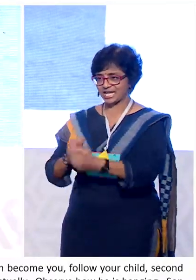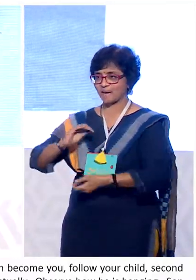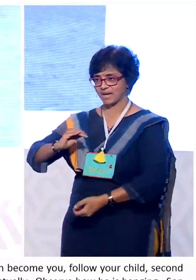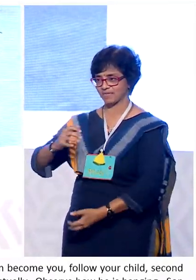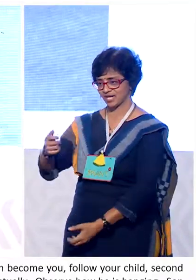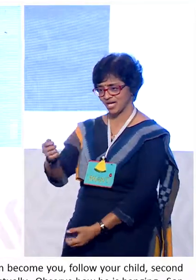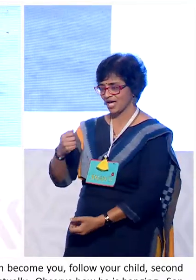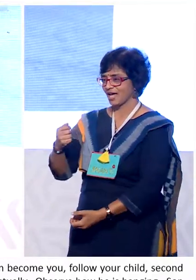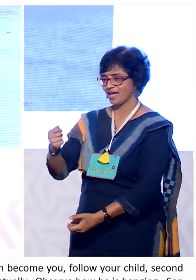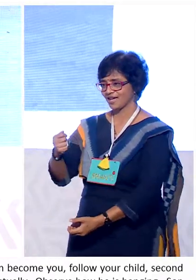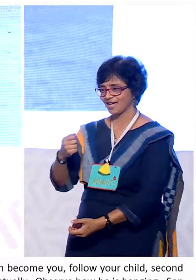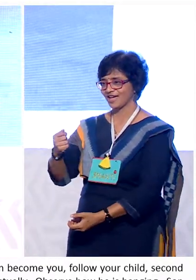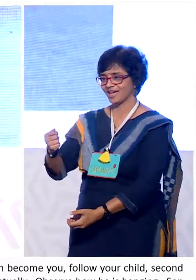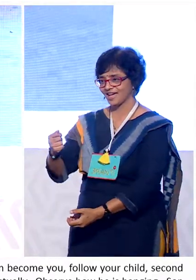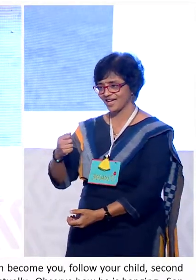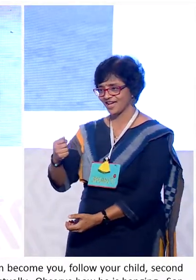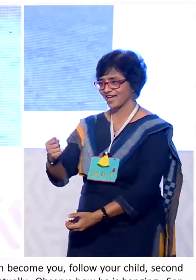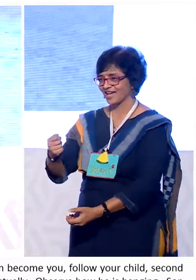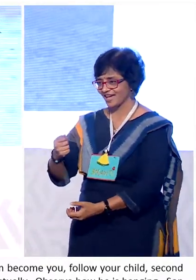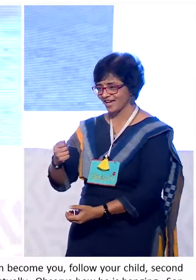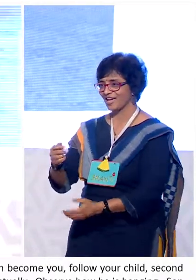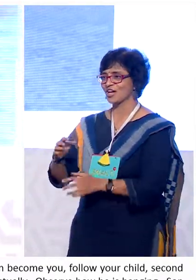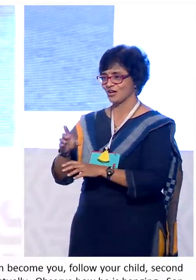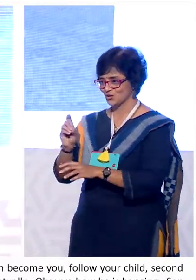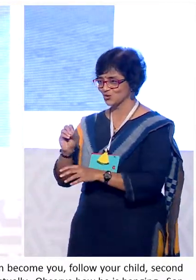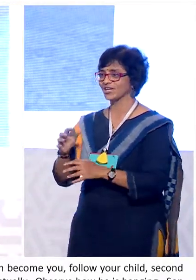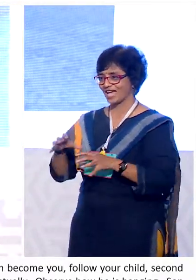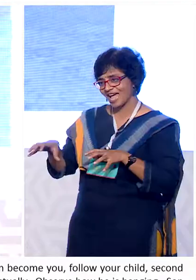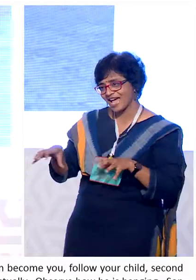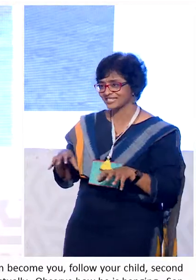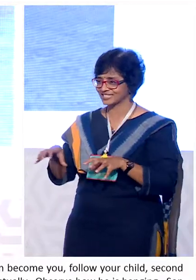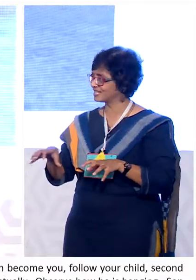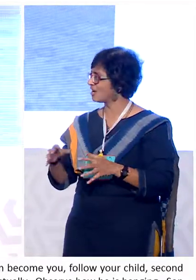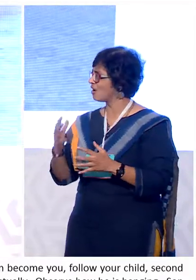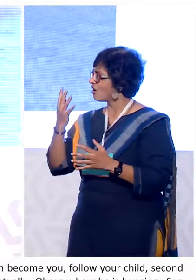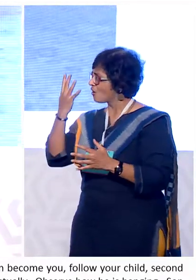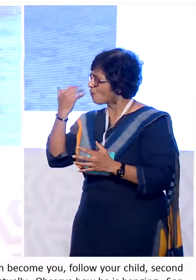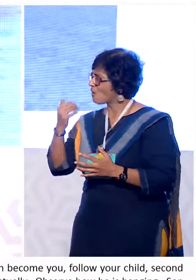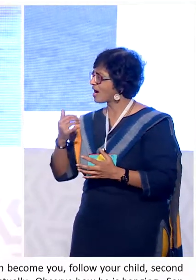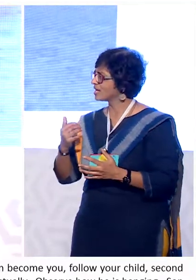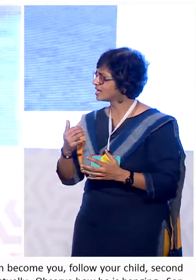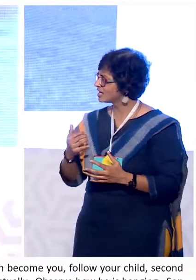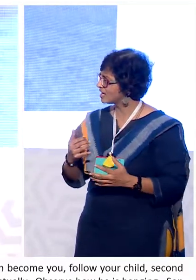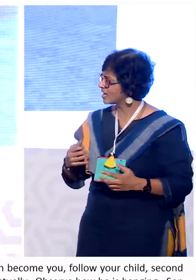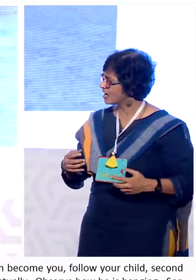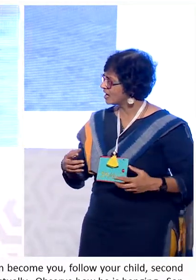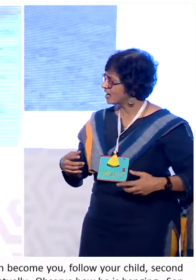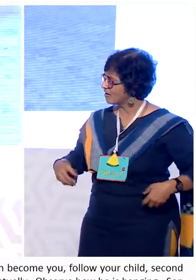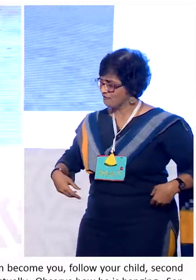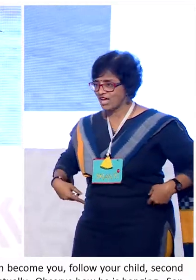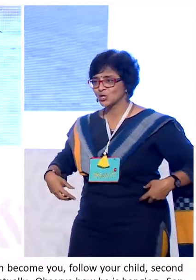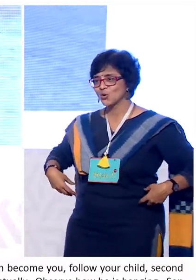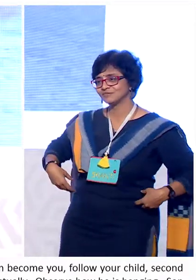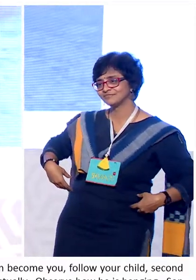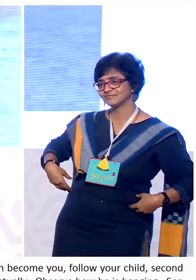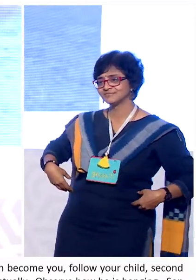there. They can be expensive, but hey. Why does it make you feel good? Because when you rock your hips in rhythm, you